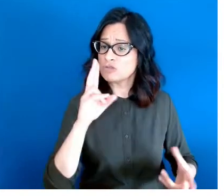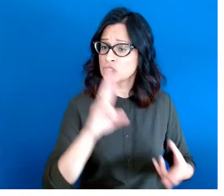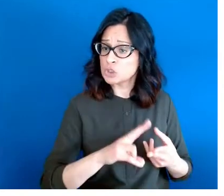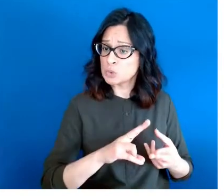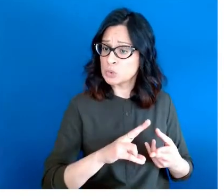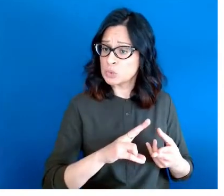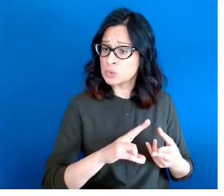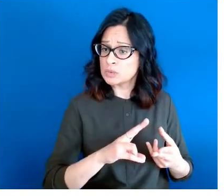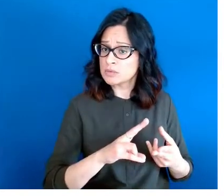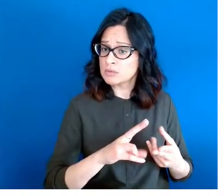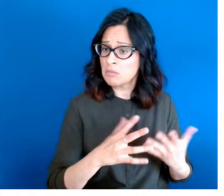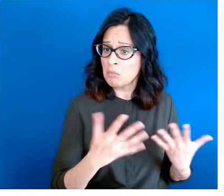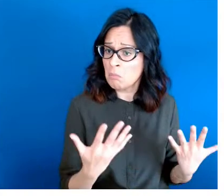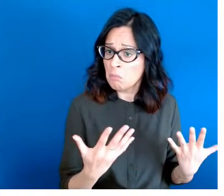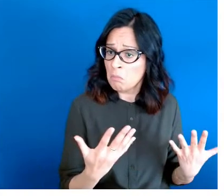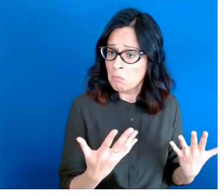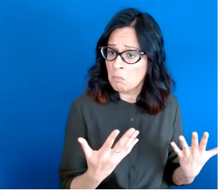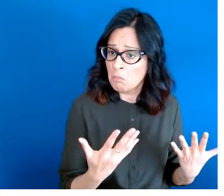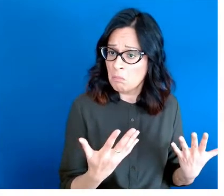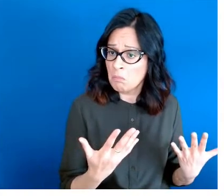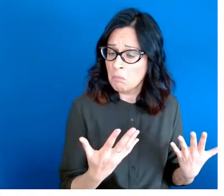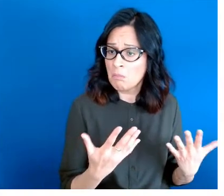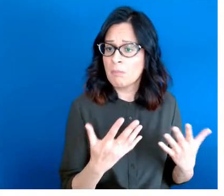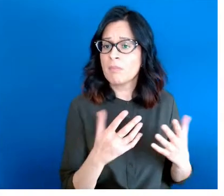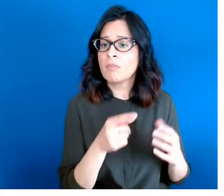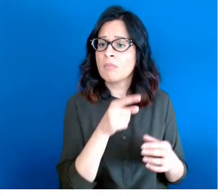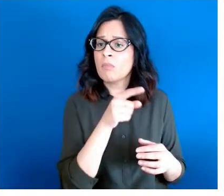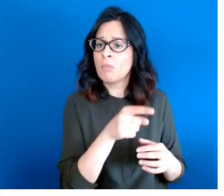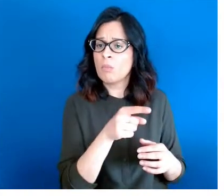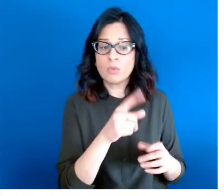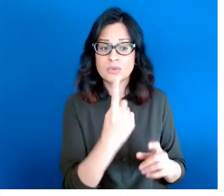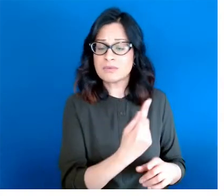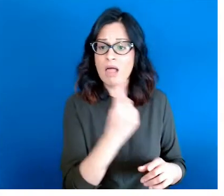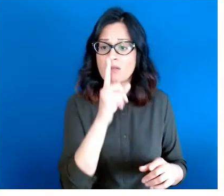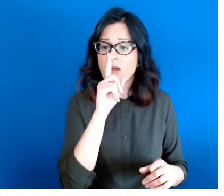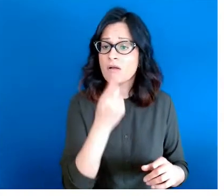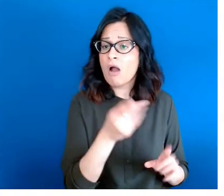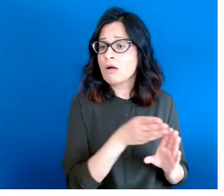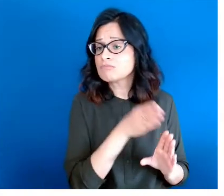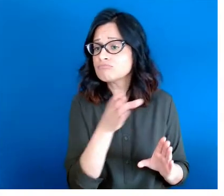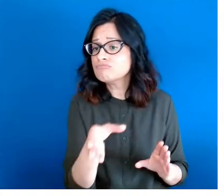and how often they were unable to go to